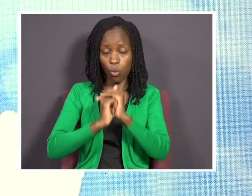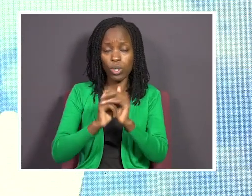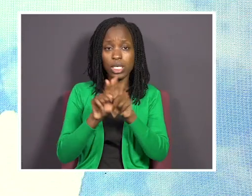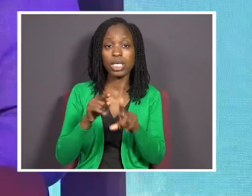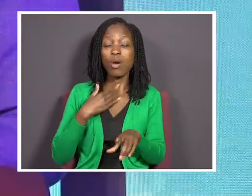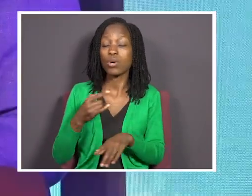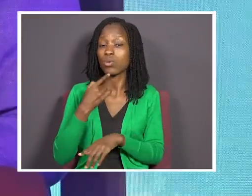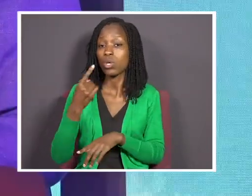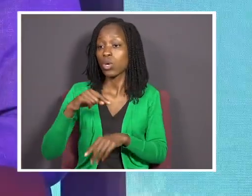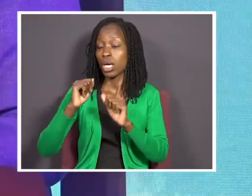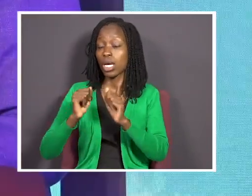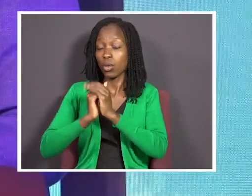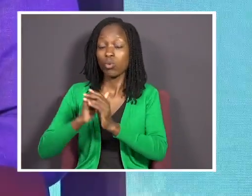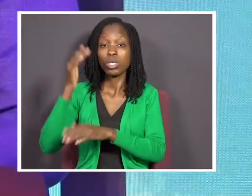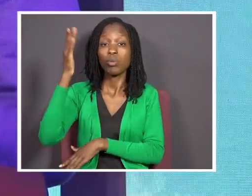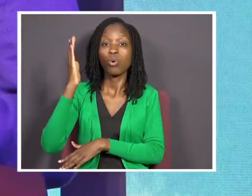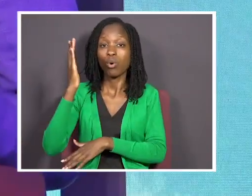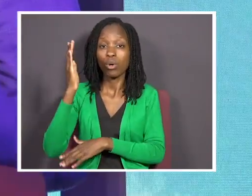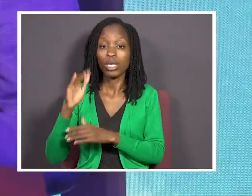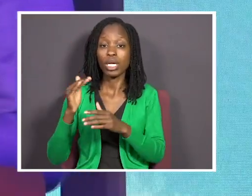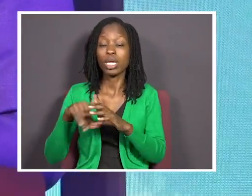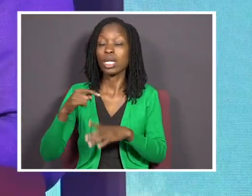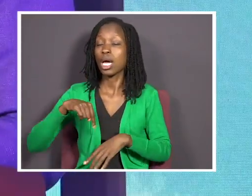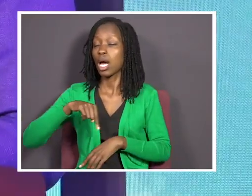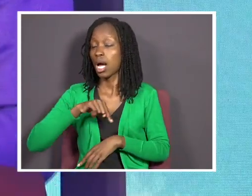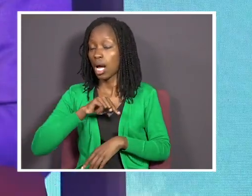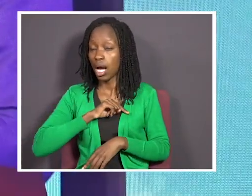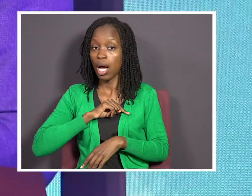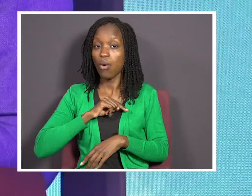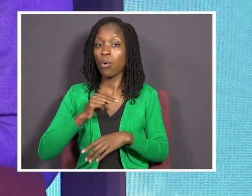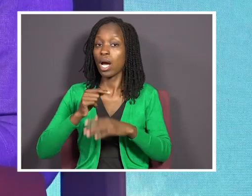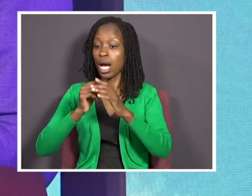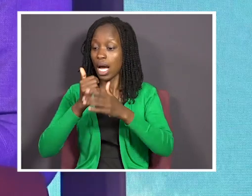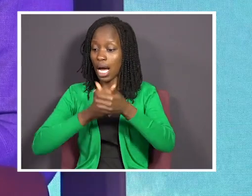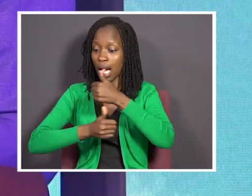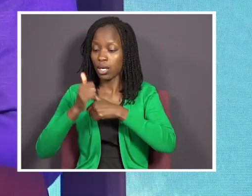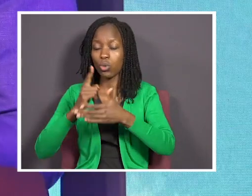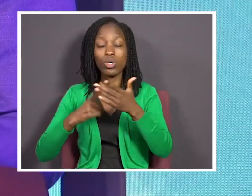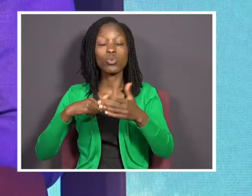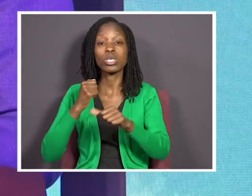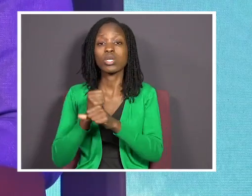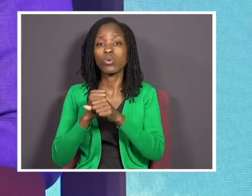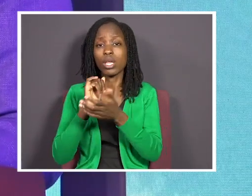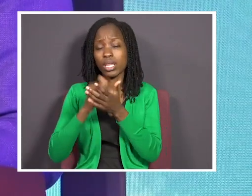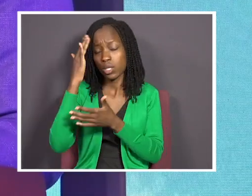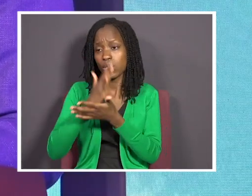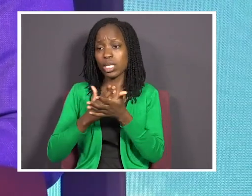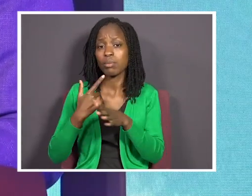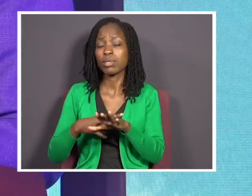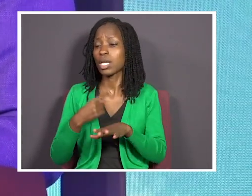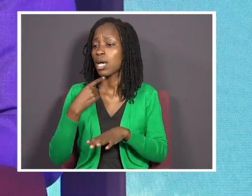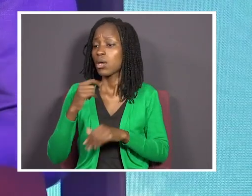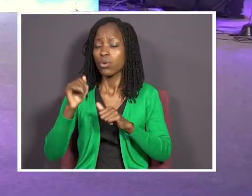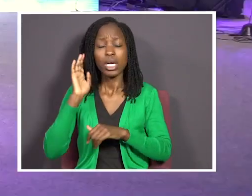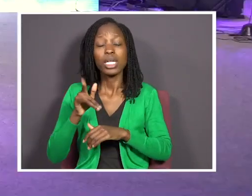we can also worship God in our actions, the things that we do. That's why sometimes you will hear somebody